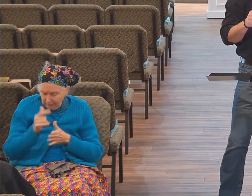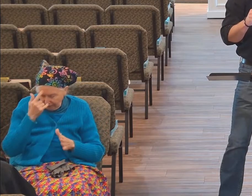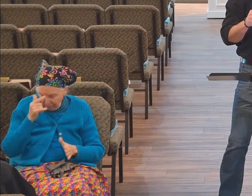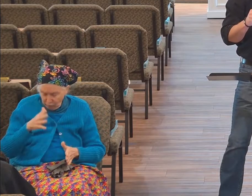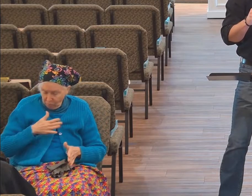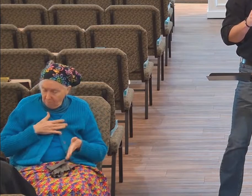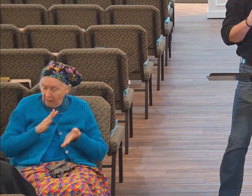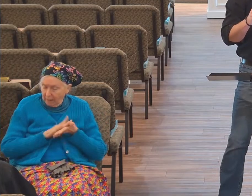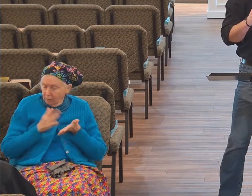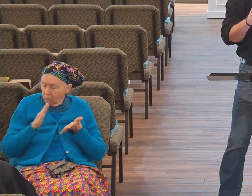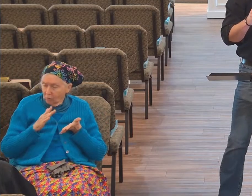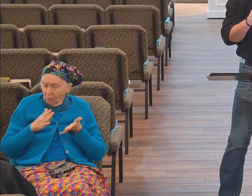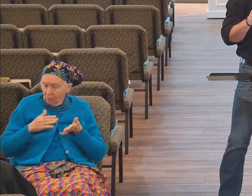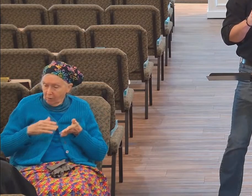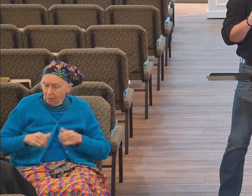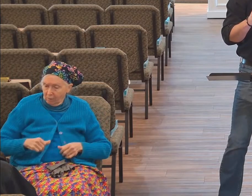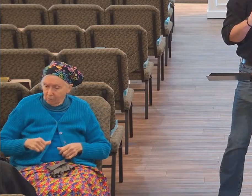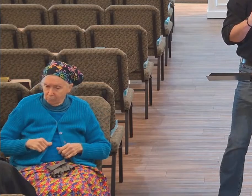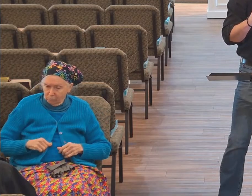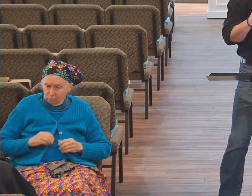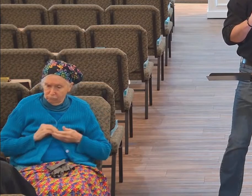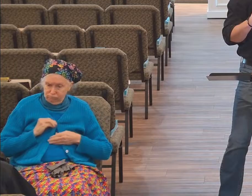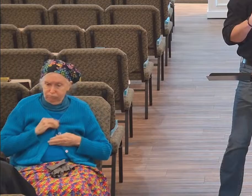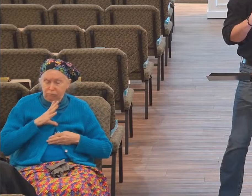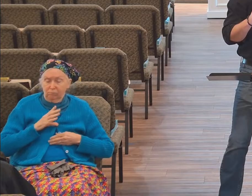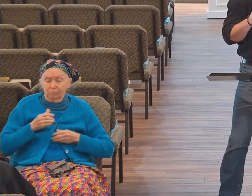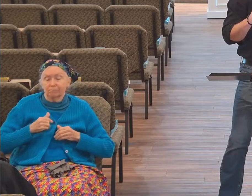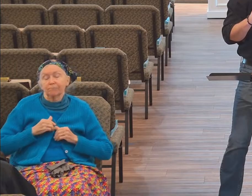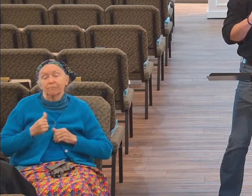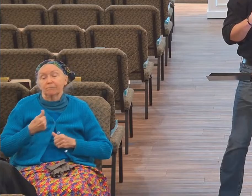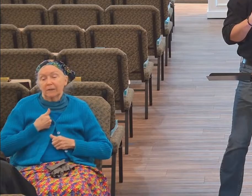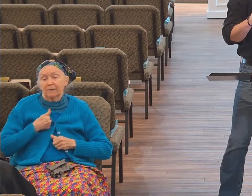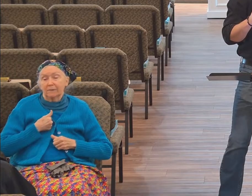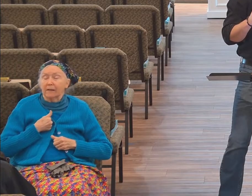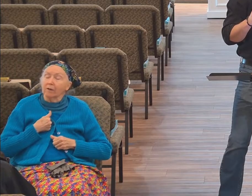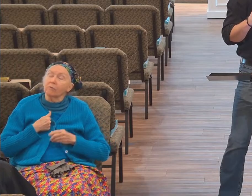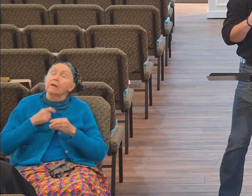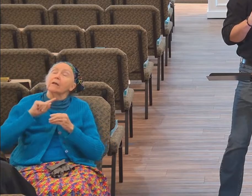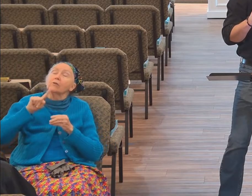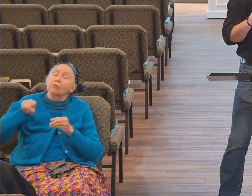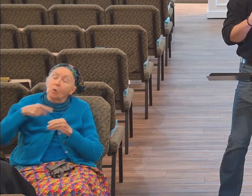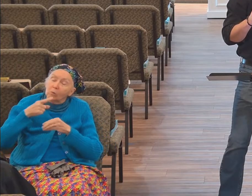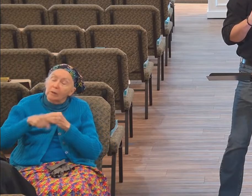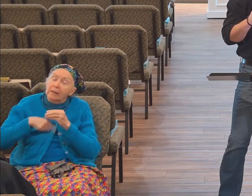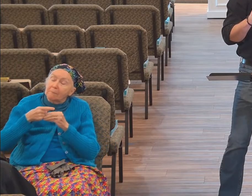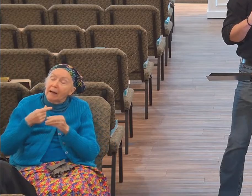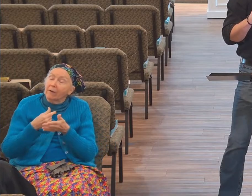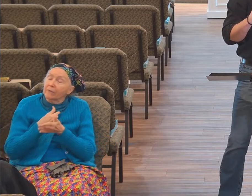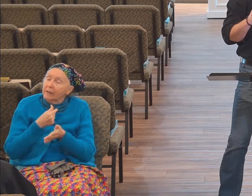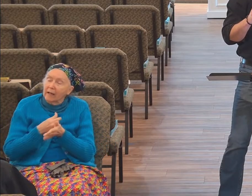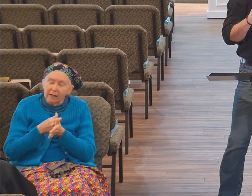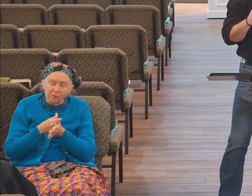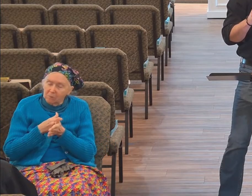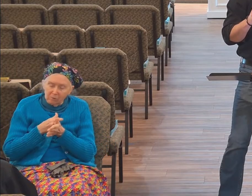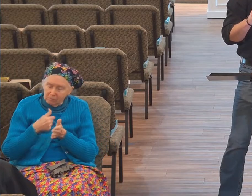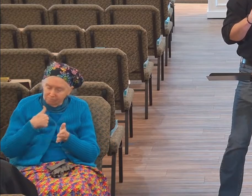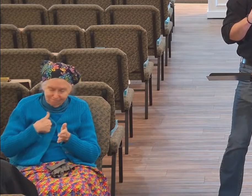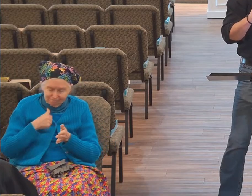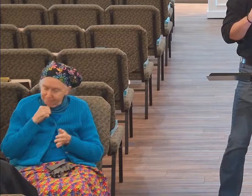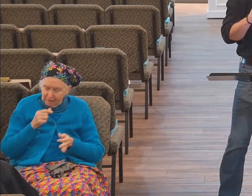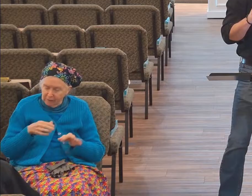myself up. It's all about the gospel. Yeah. And just trying to focus on the truth Yeah. of that and take away all the motivation. Yes. All